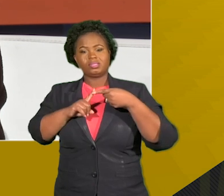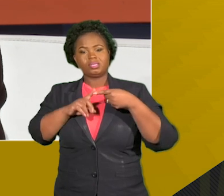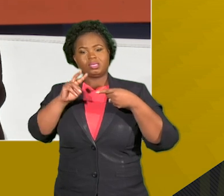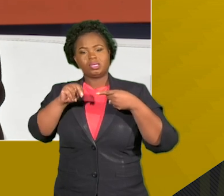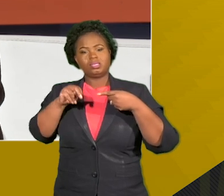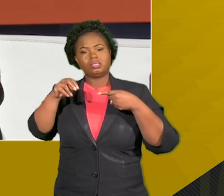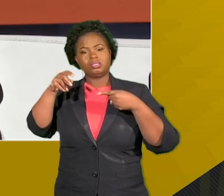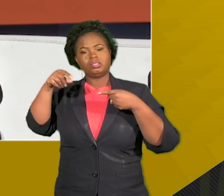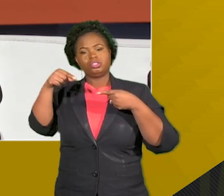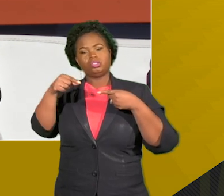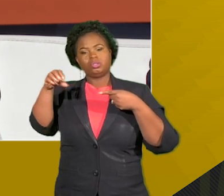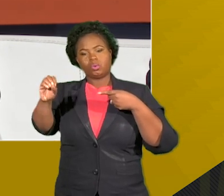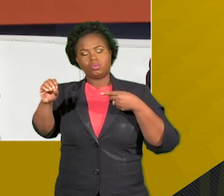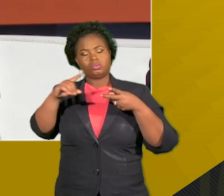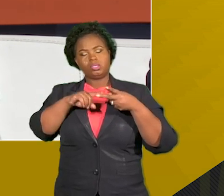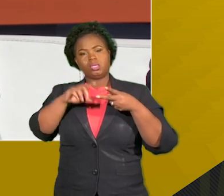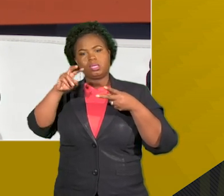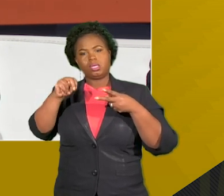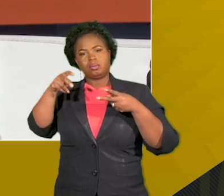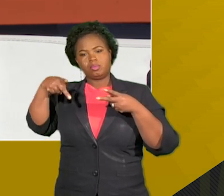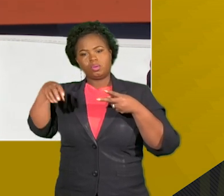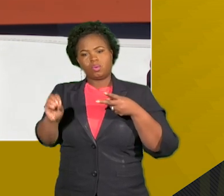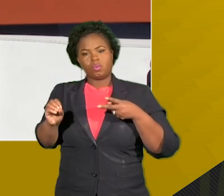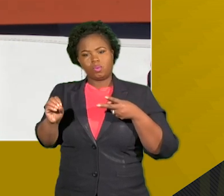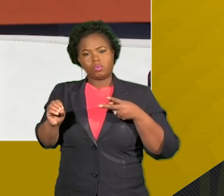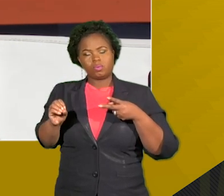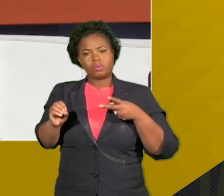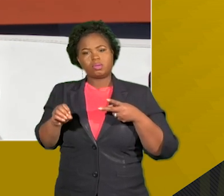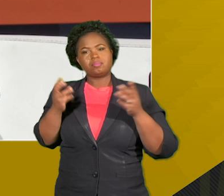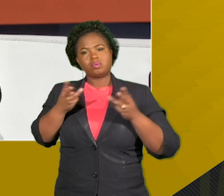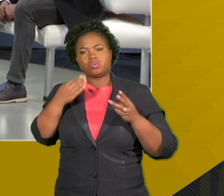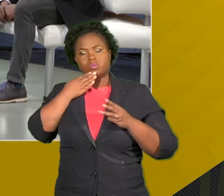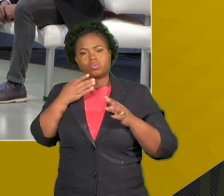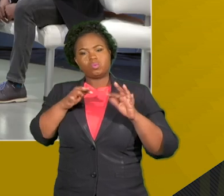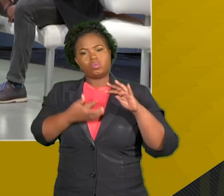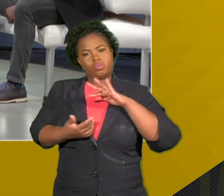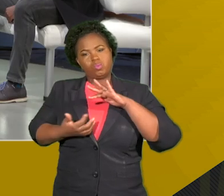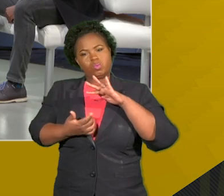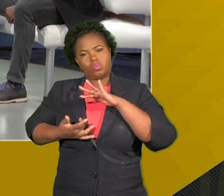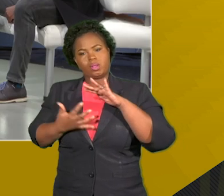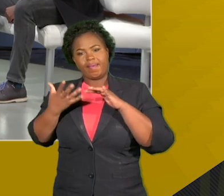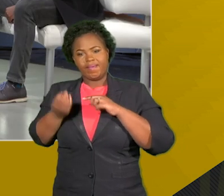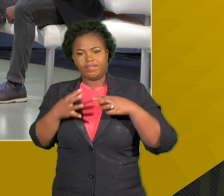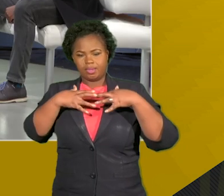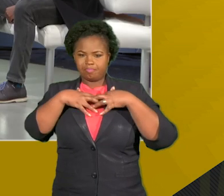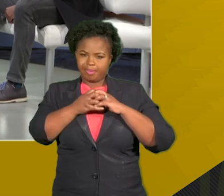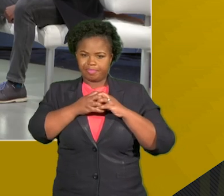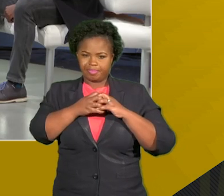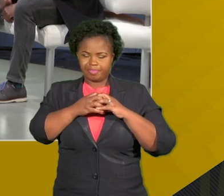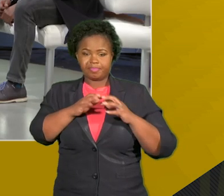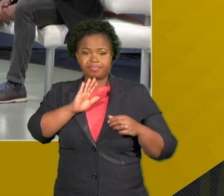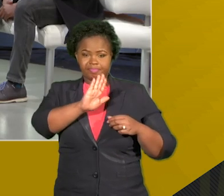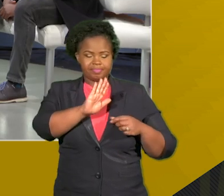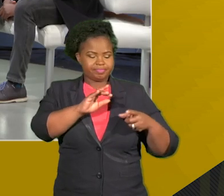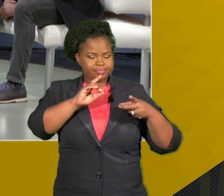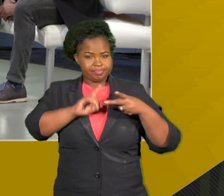NPOs, it was people who form it in a passionate time, and in one. The second one is that